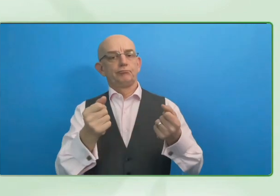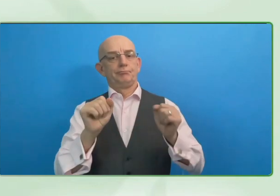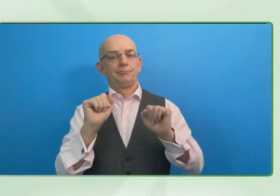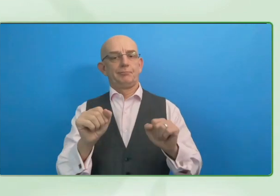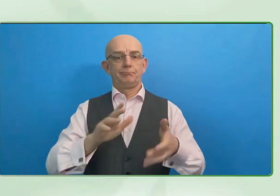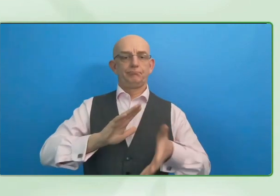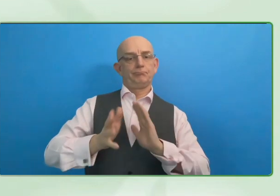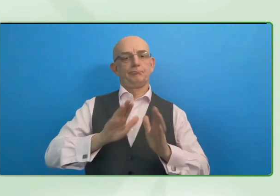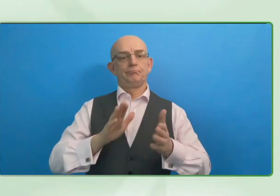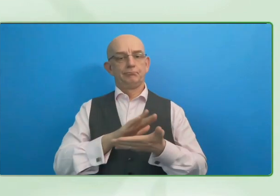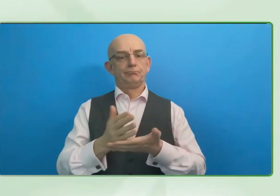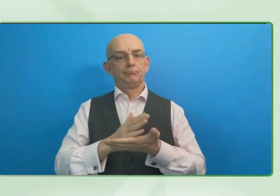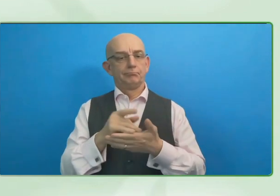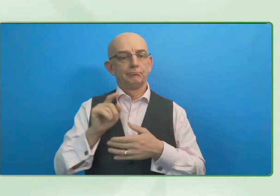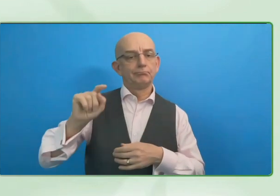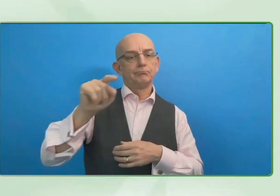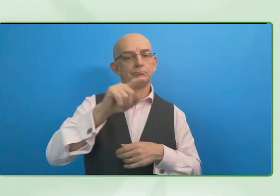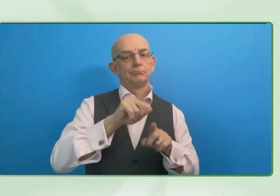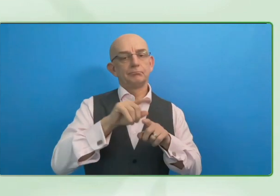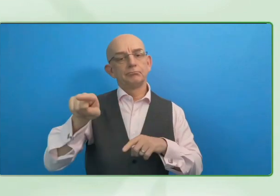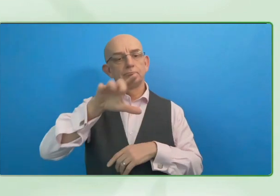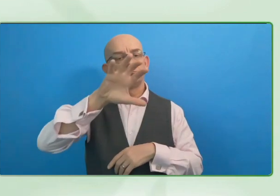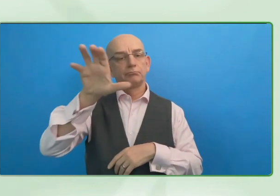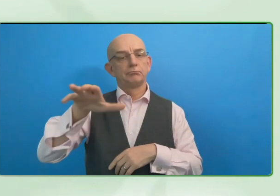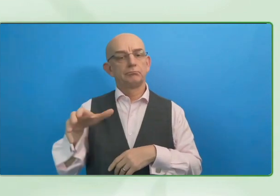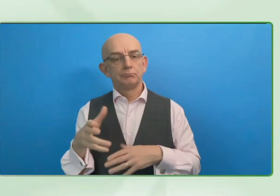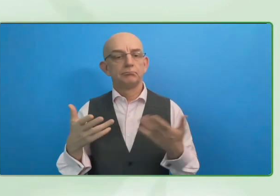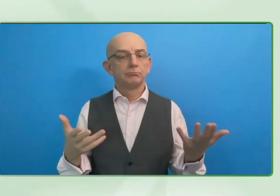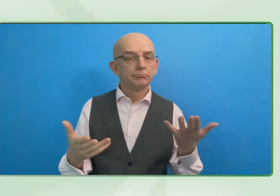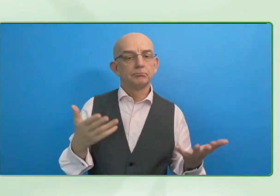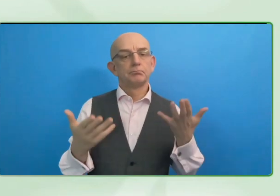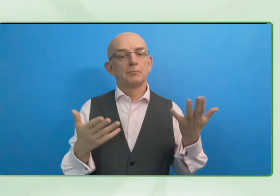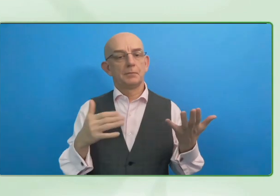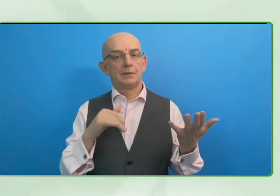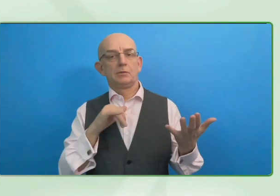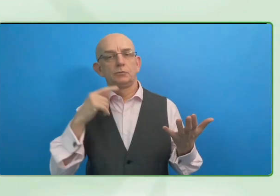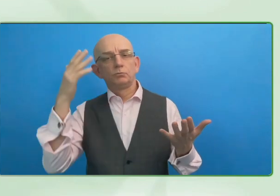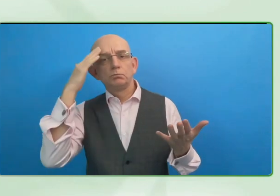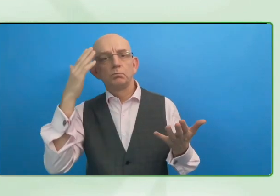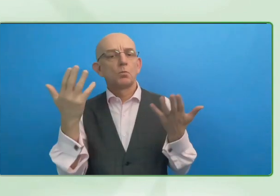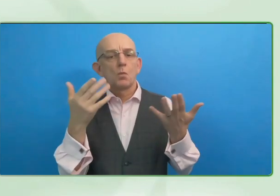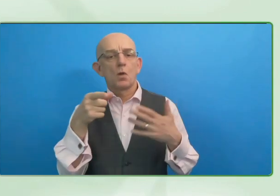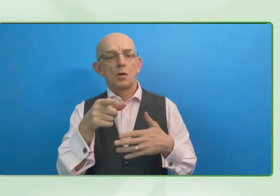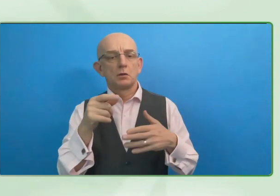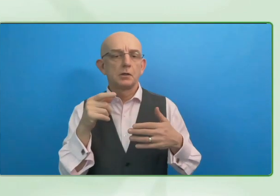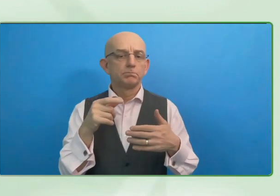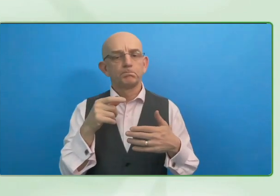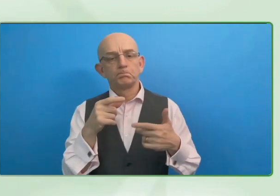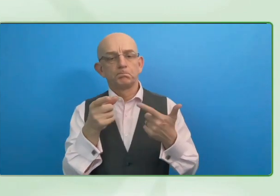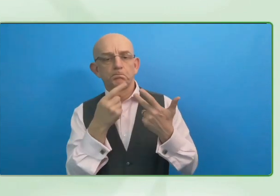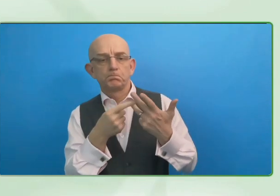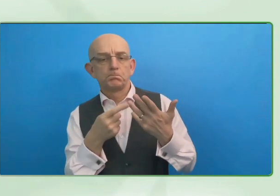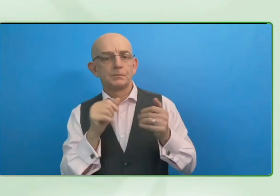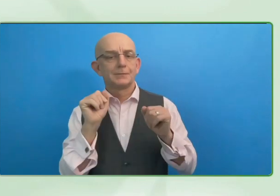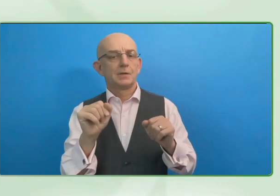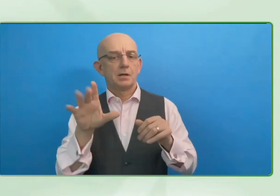It would be interesting to know what kind of factors are needed. So what is it like, what does it take to extend to